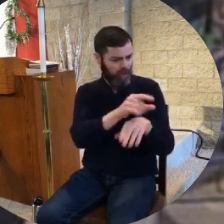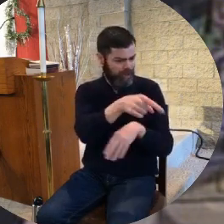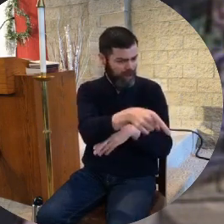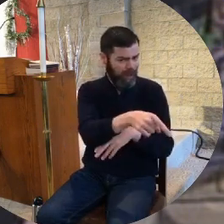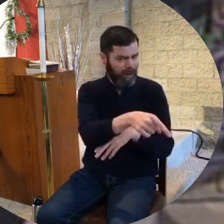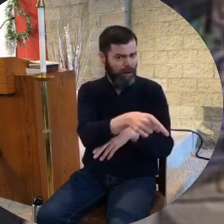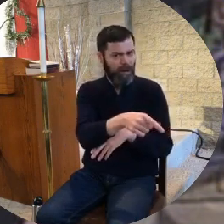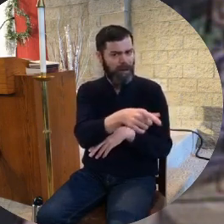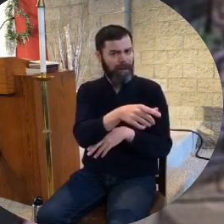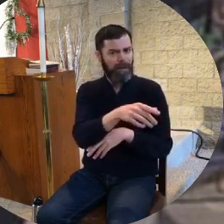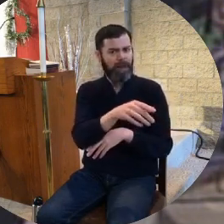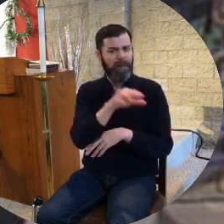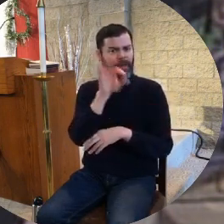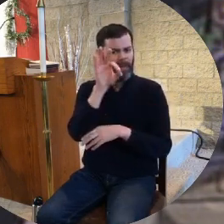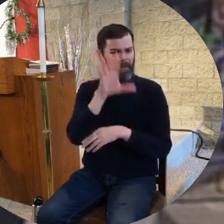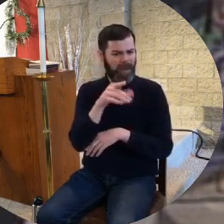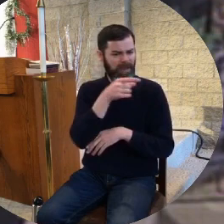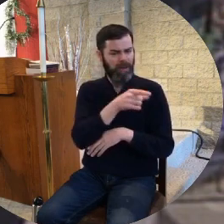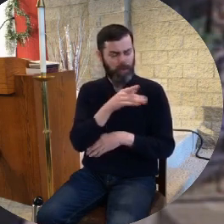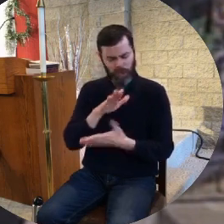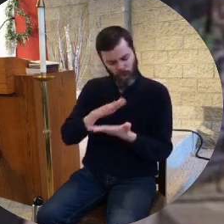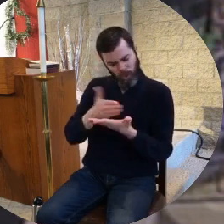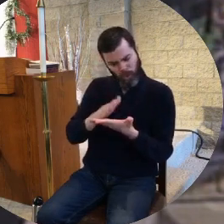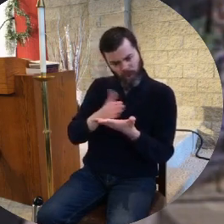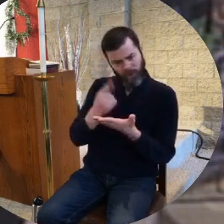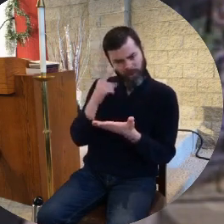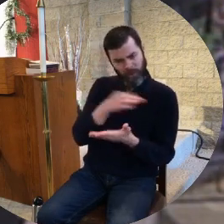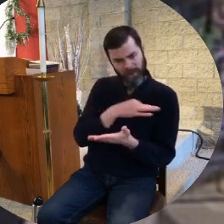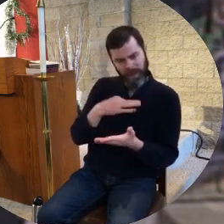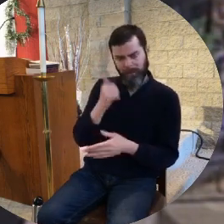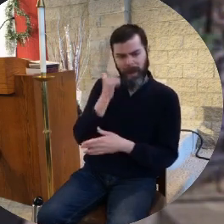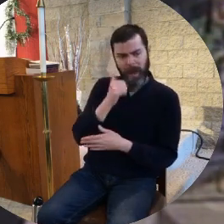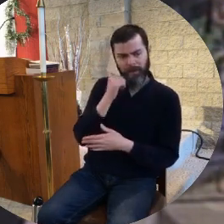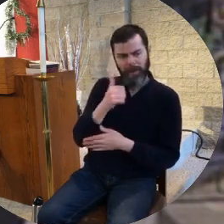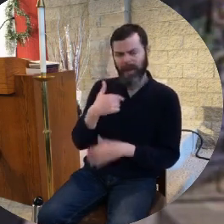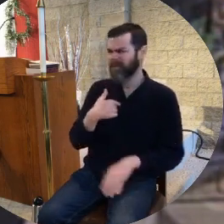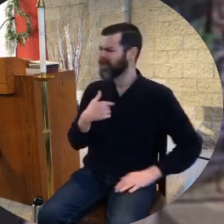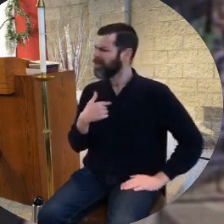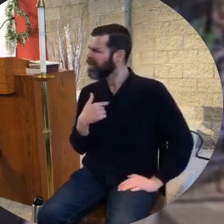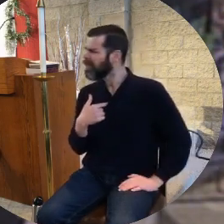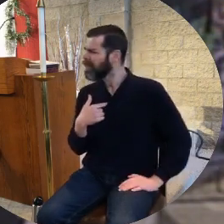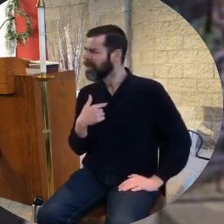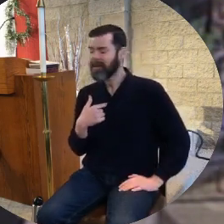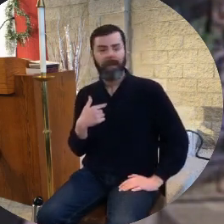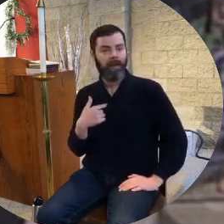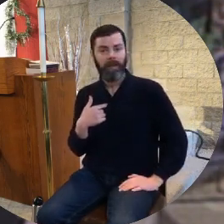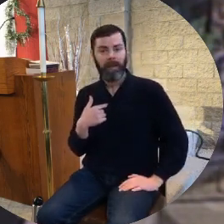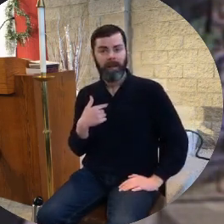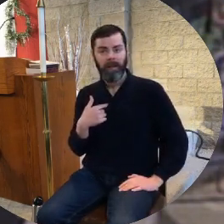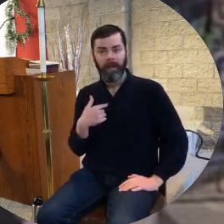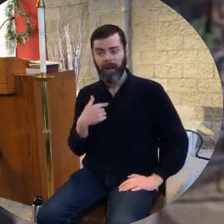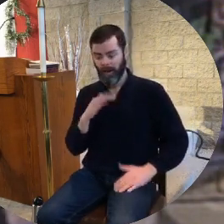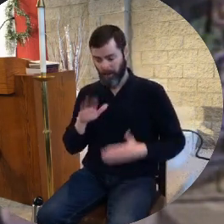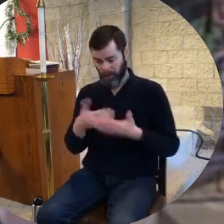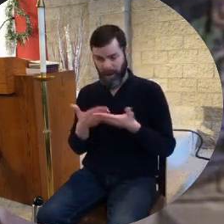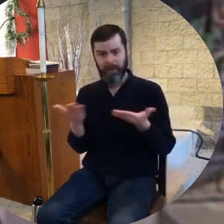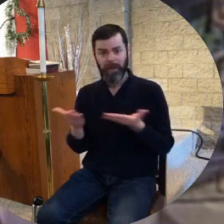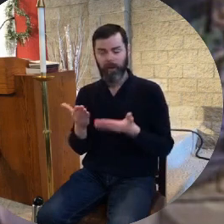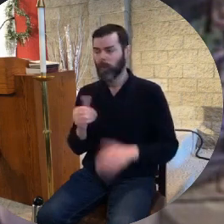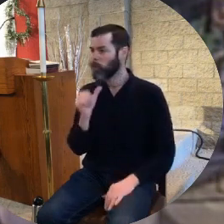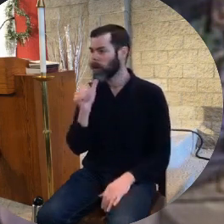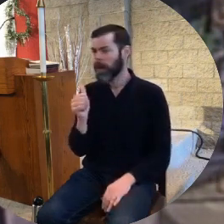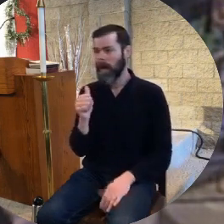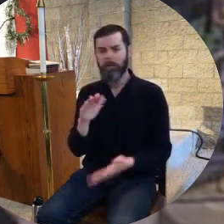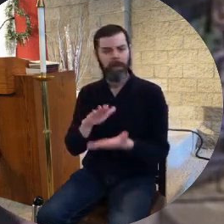I said to the staff, which consisted of me and two other people, I said, "We will not be cooking every day." That was the